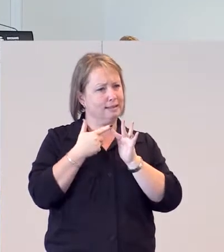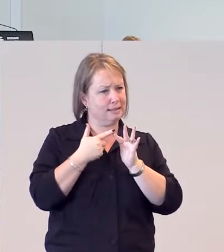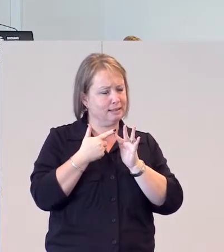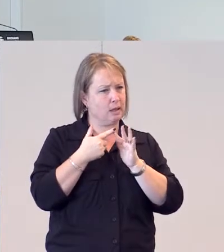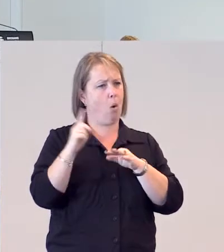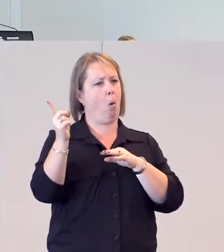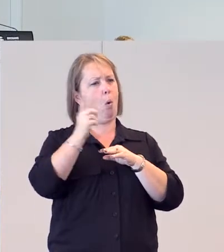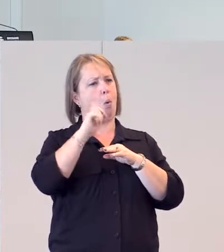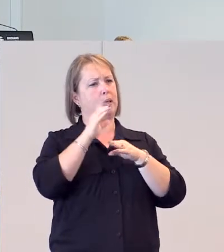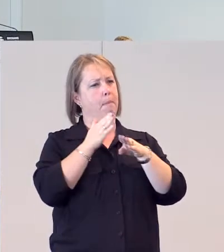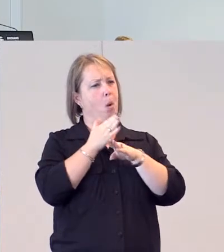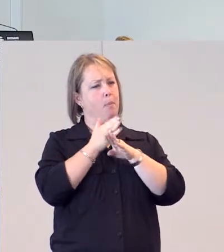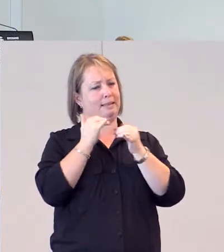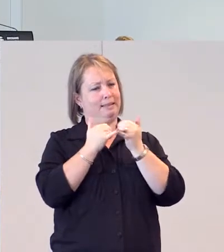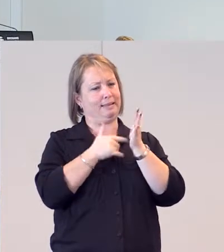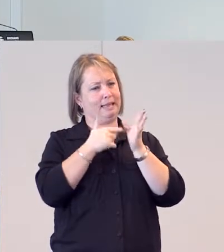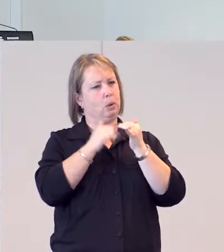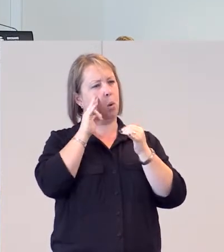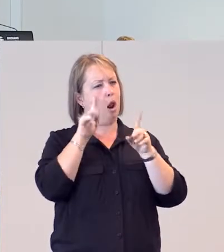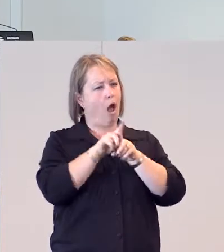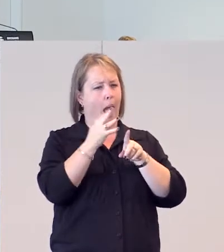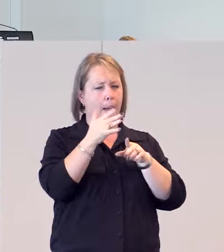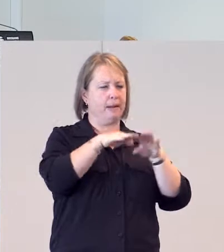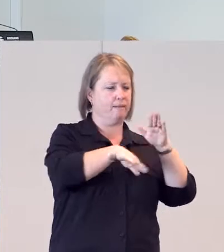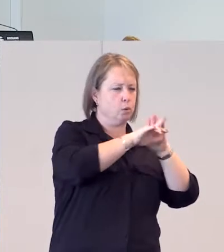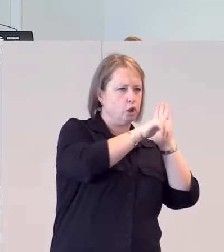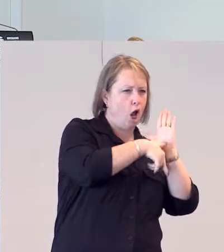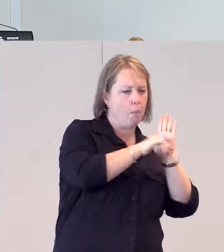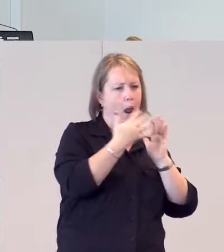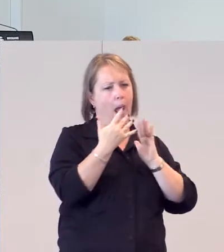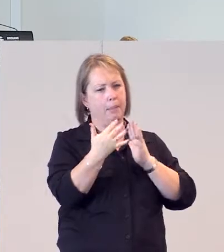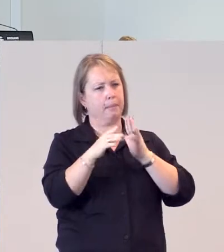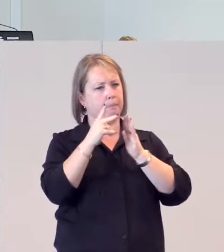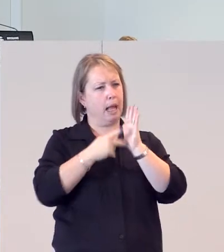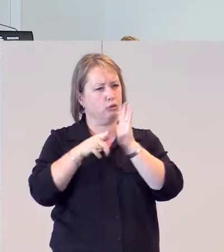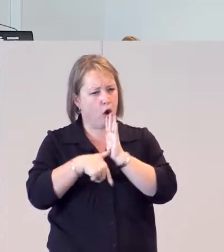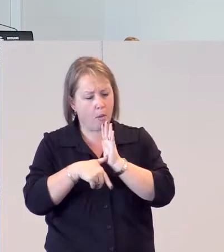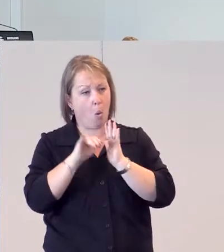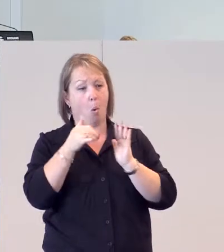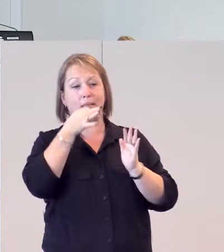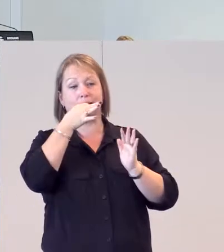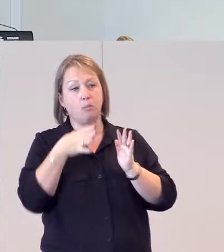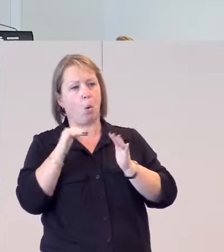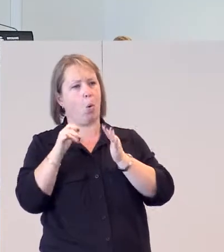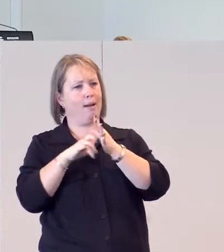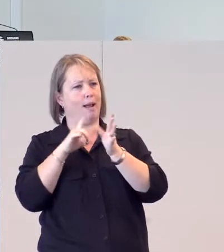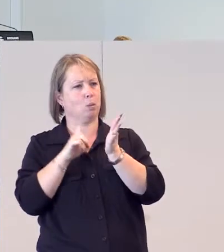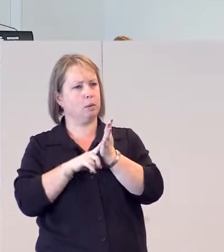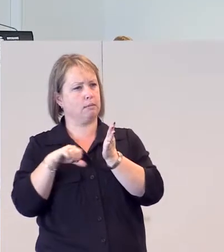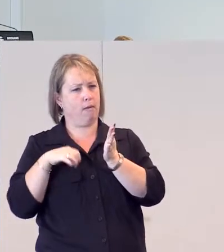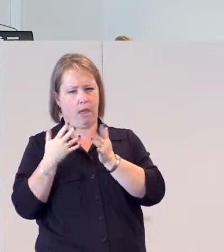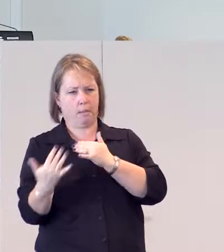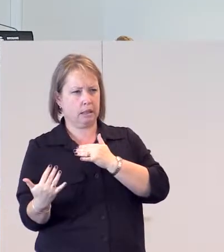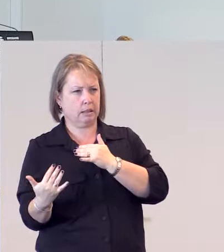employment status look like? How many full-time staff do you have? How many part-time staff do you have? How many temporary or casual staff do you